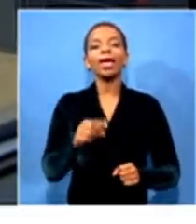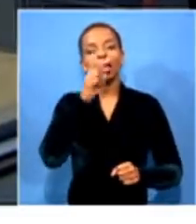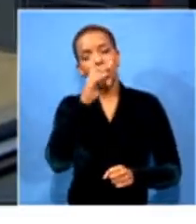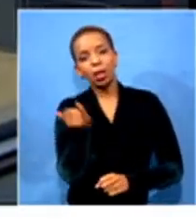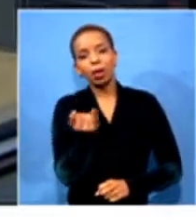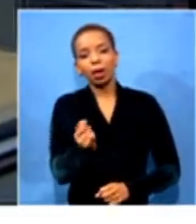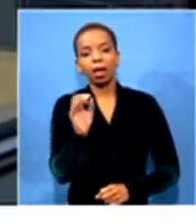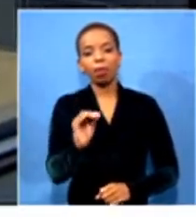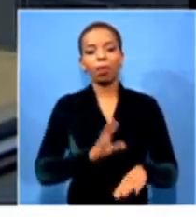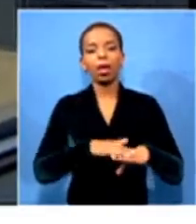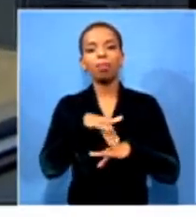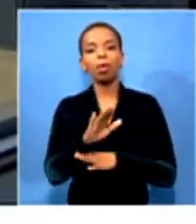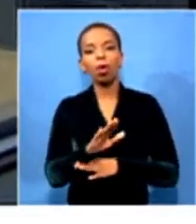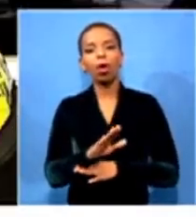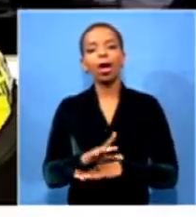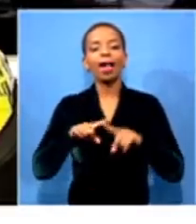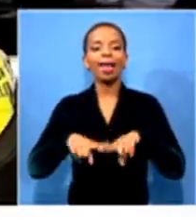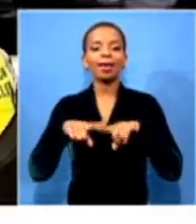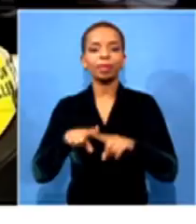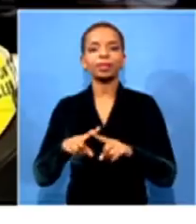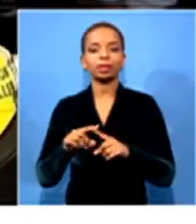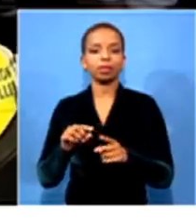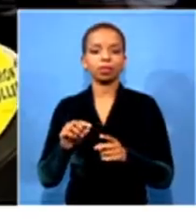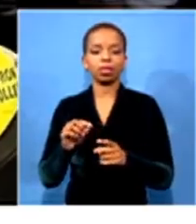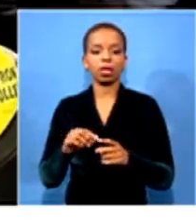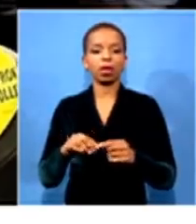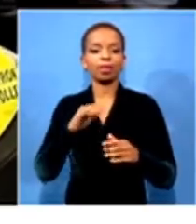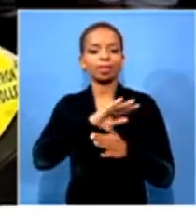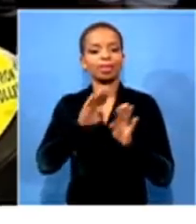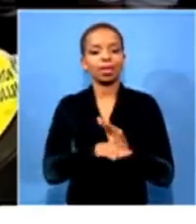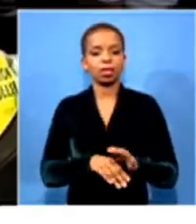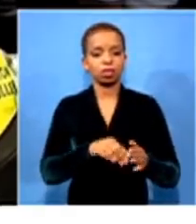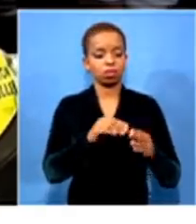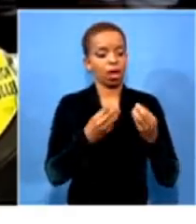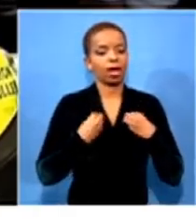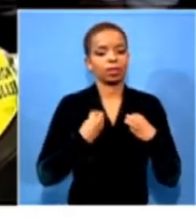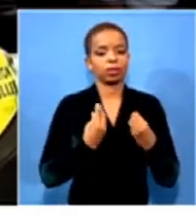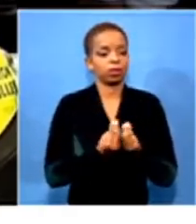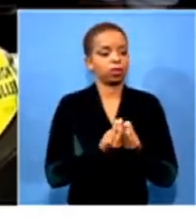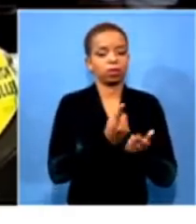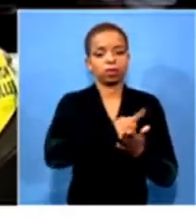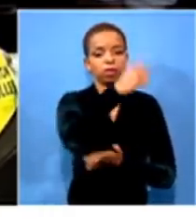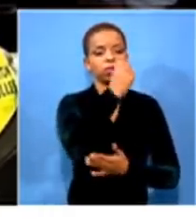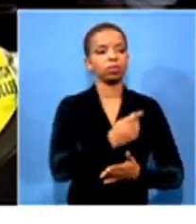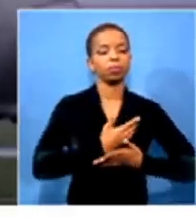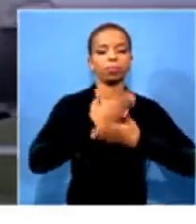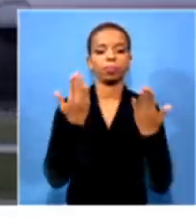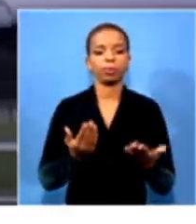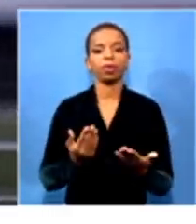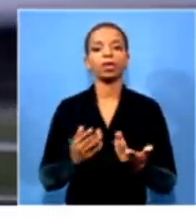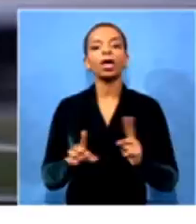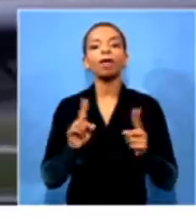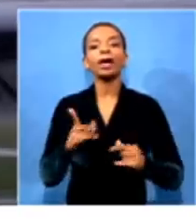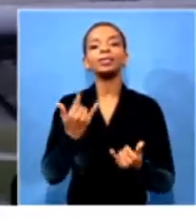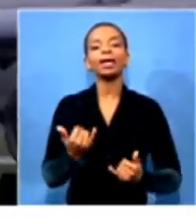to the assets, which means that there's quite simply nothing left to save. So that's the first part of it. The second part of it is that